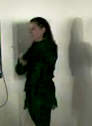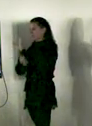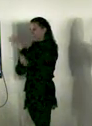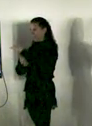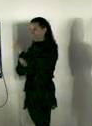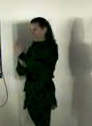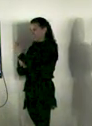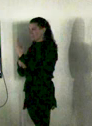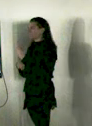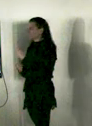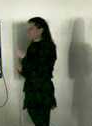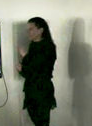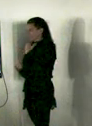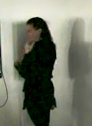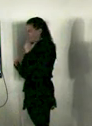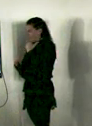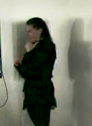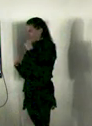entirely sure I understand still.